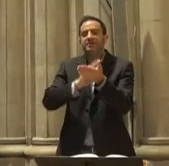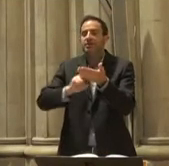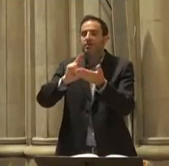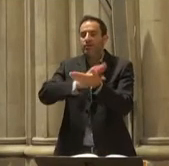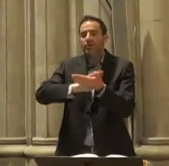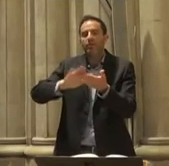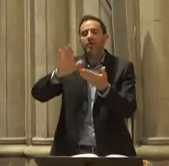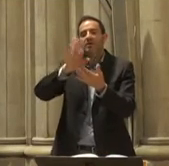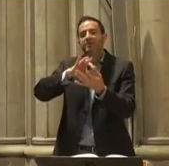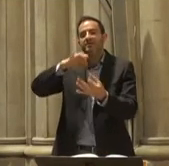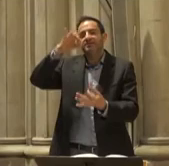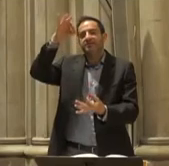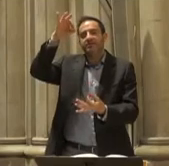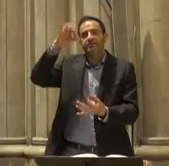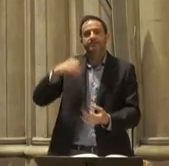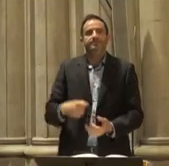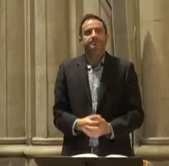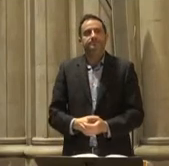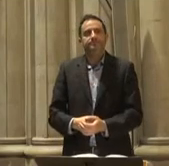Spirit.